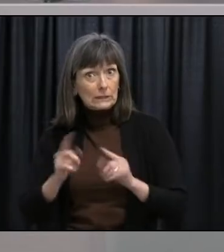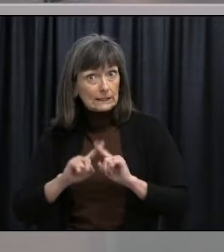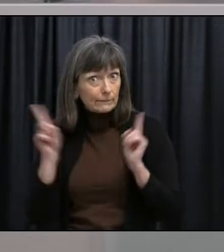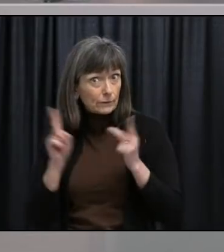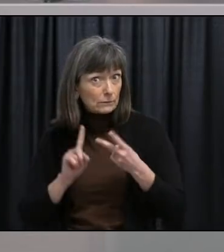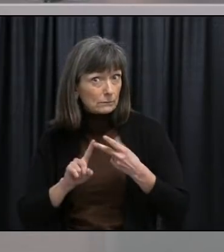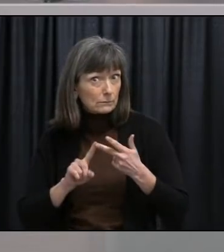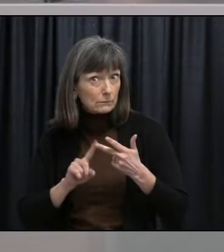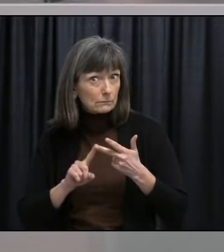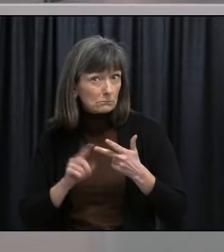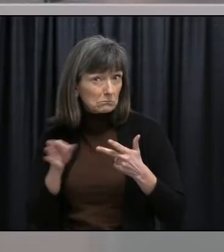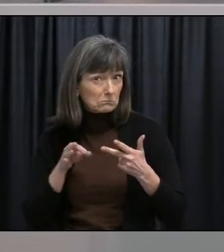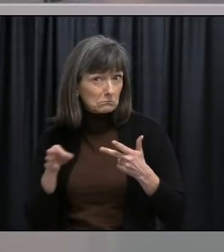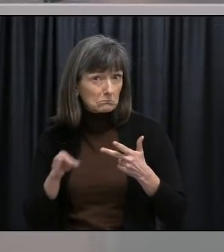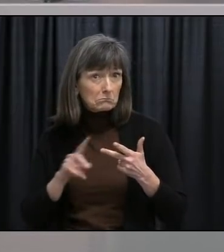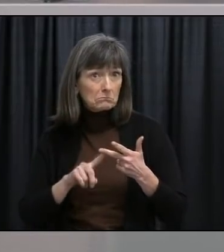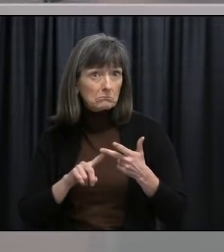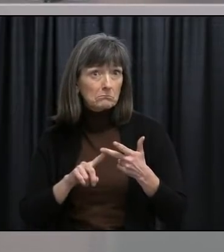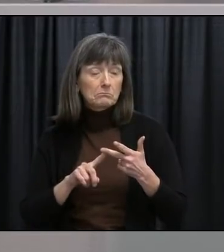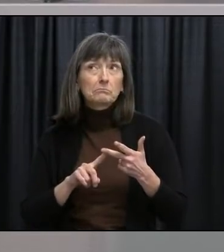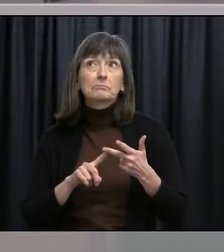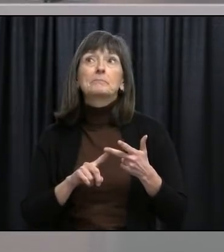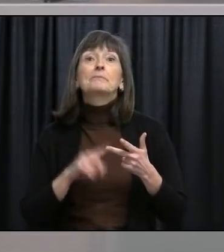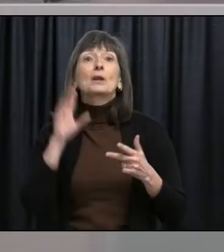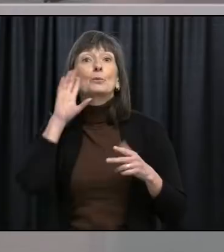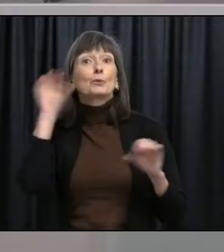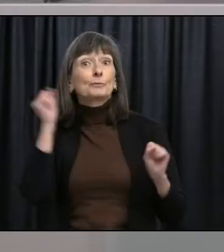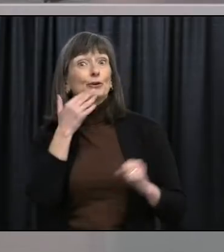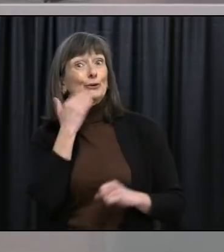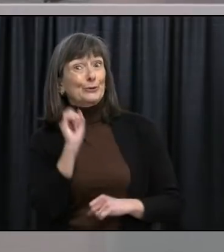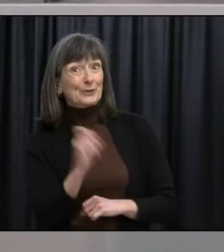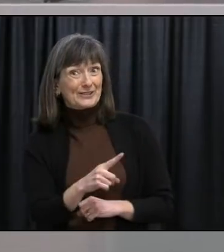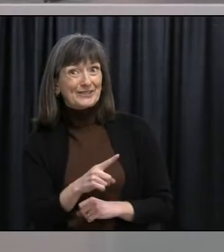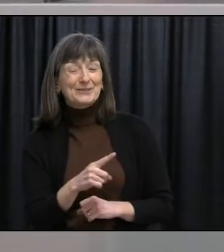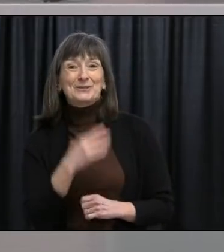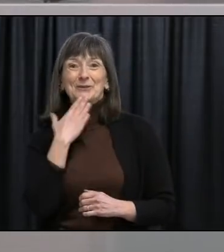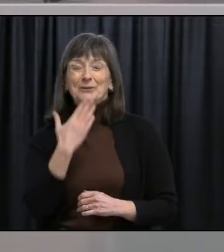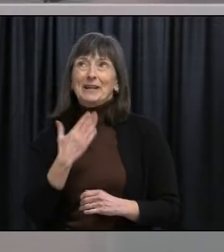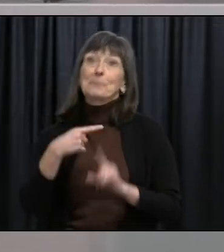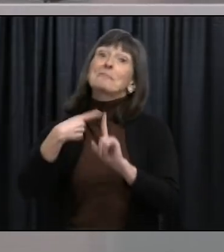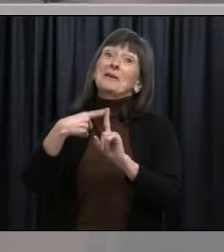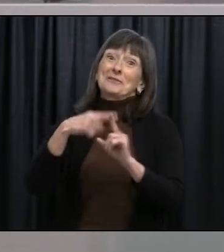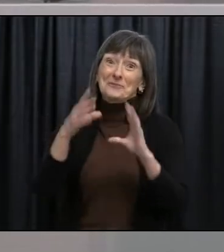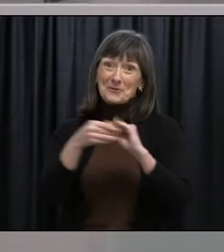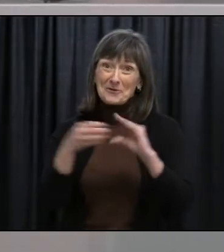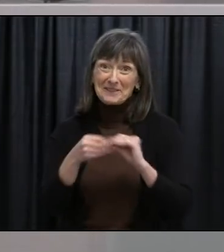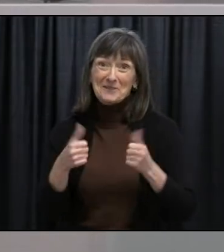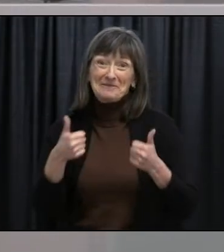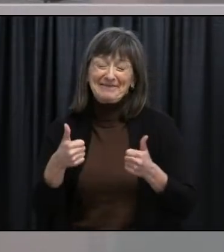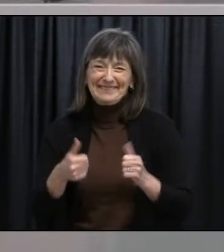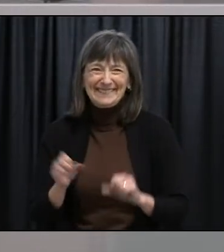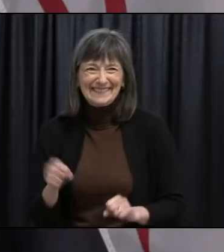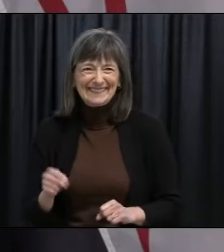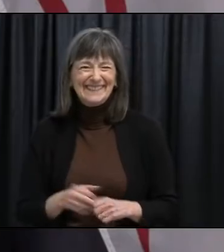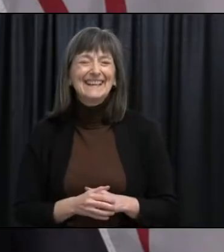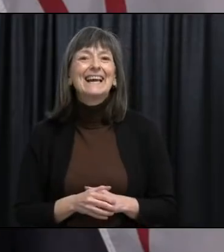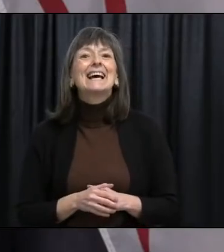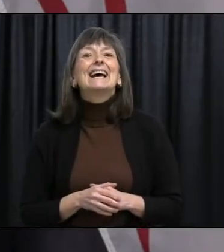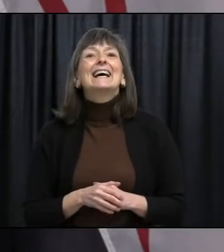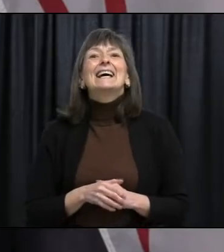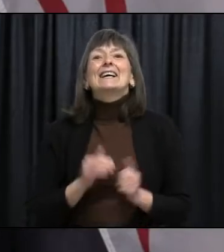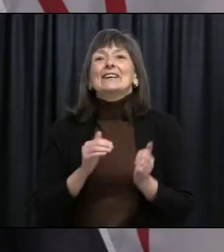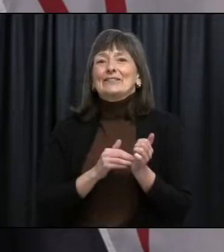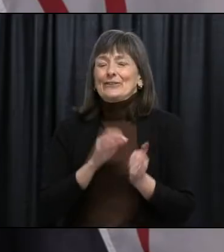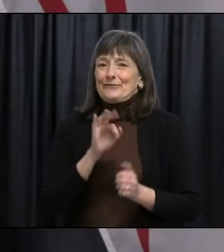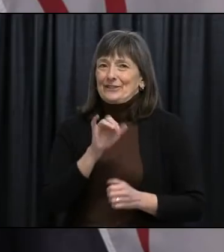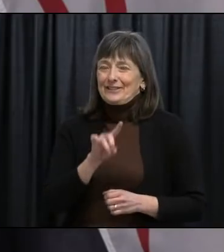differences there. Excellent question and a good news story. Yeah. So the AstraZeneca